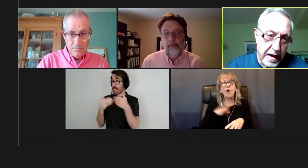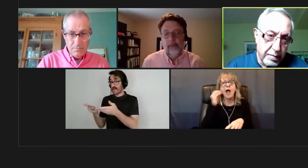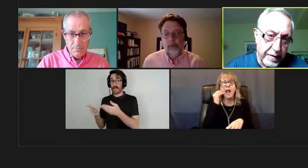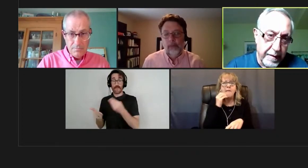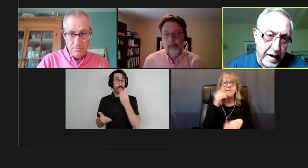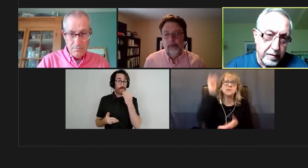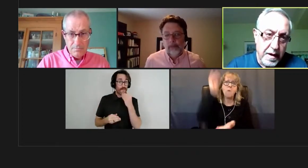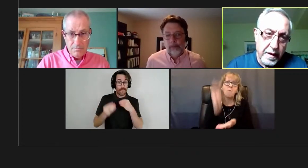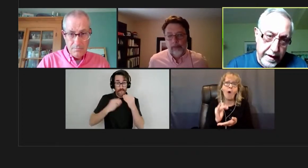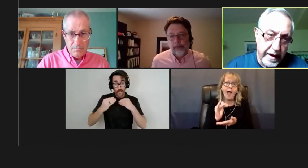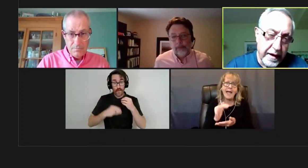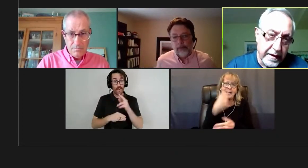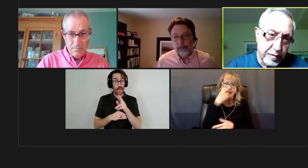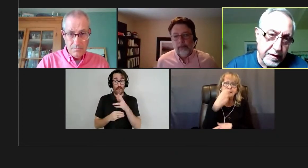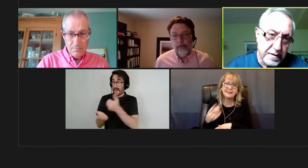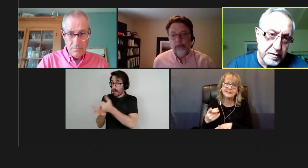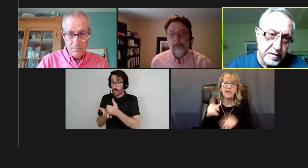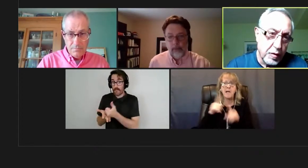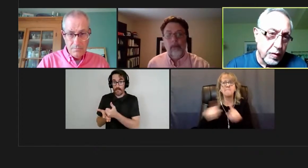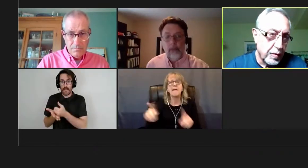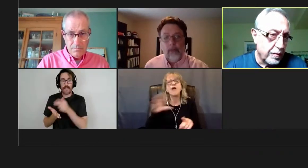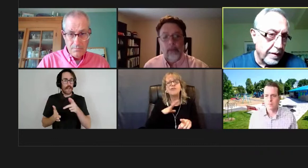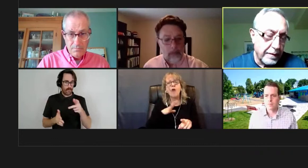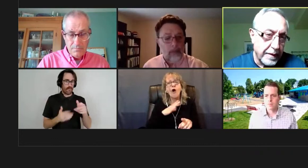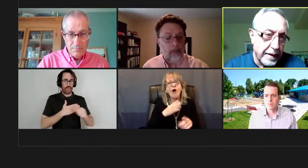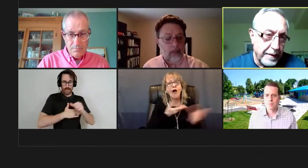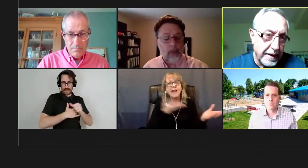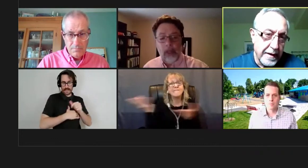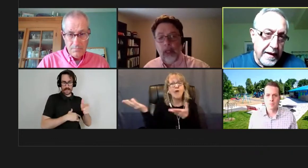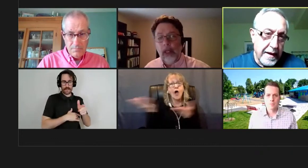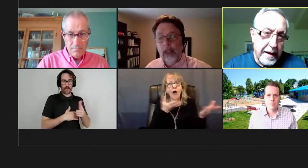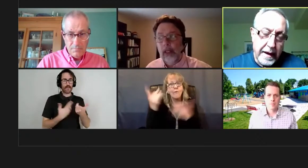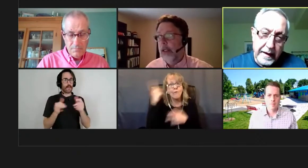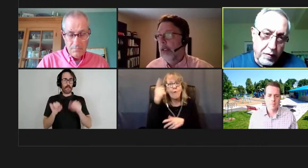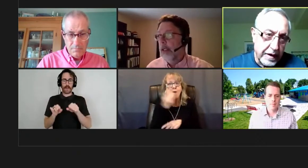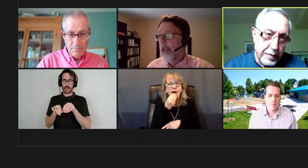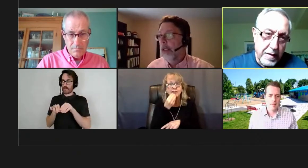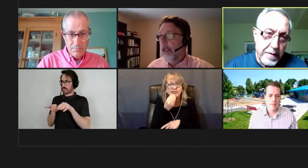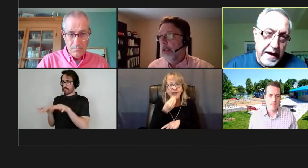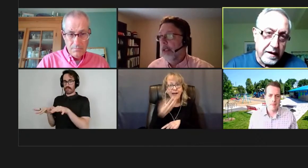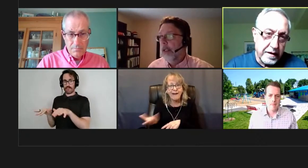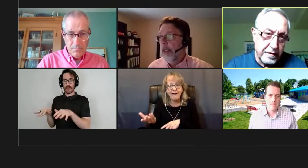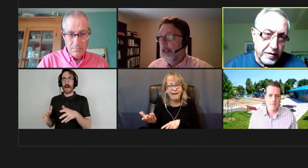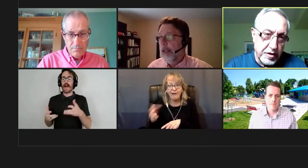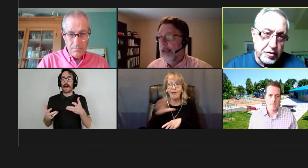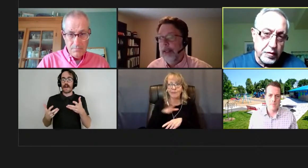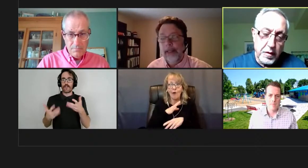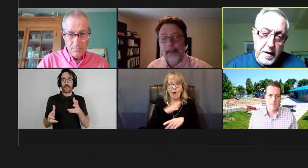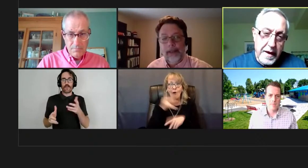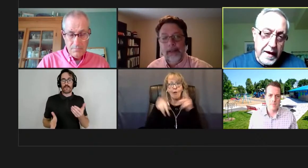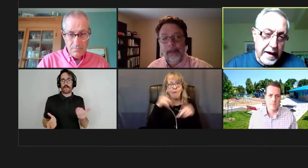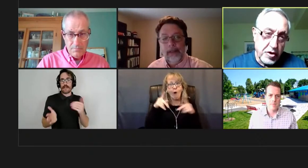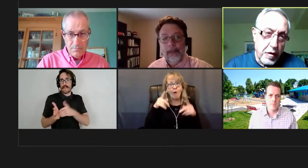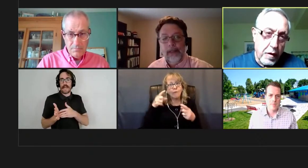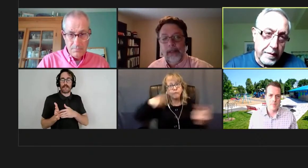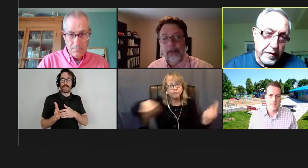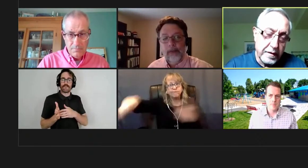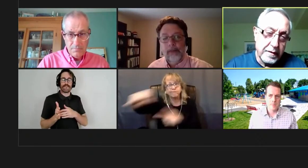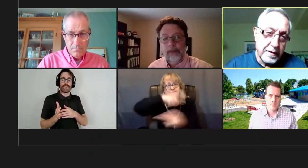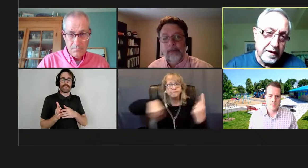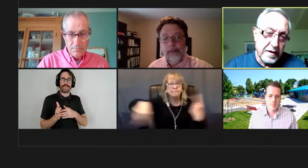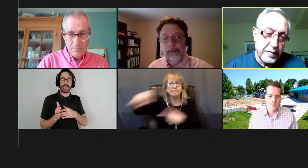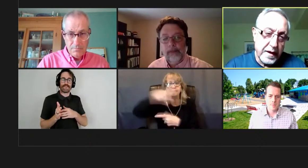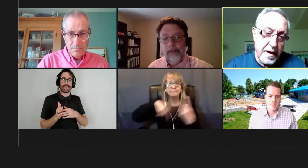or help them out, they're at risk. So, I mean, and I don't want to bring back another issue, and you know about